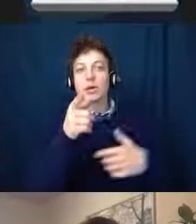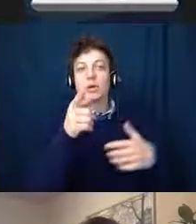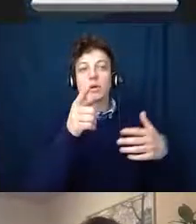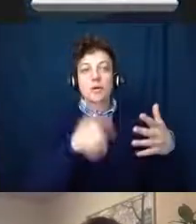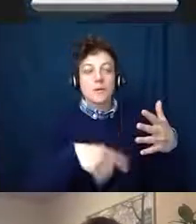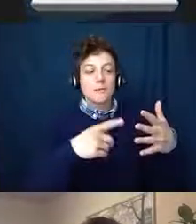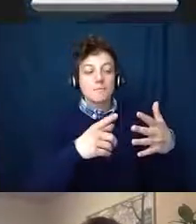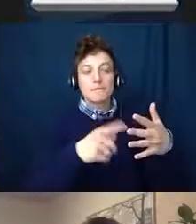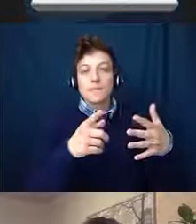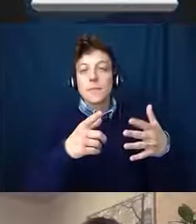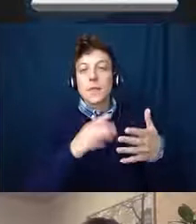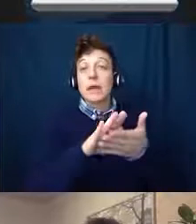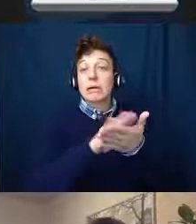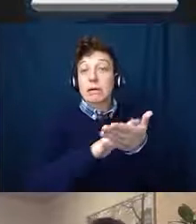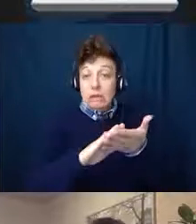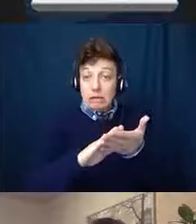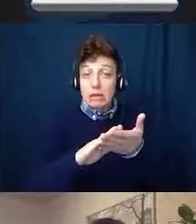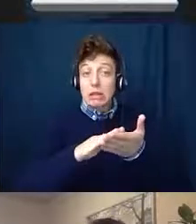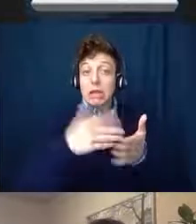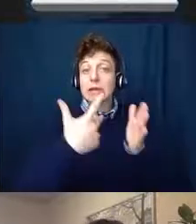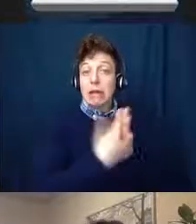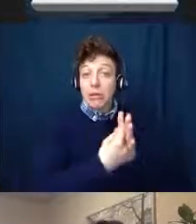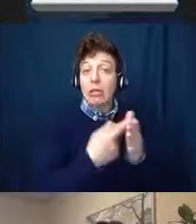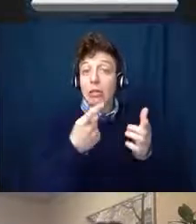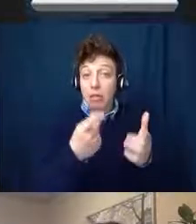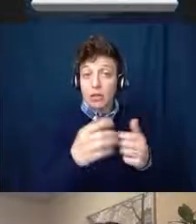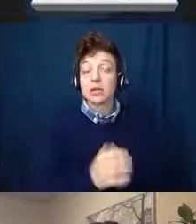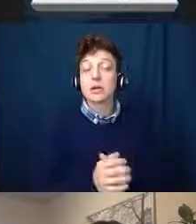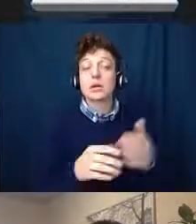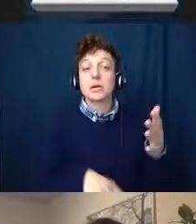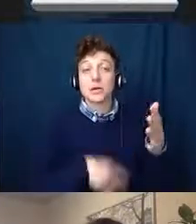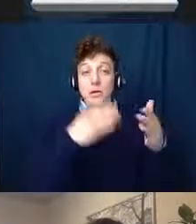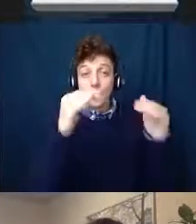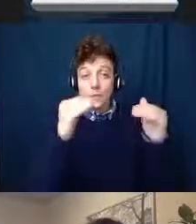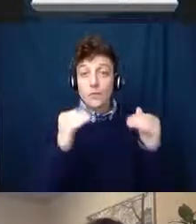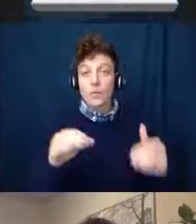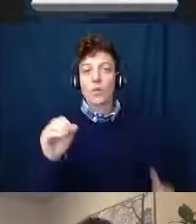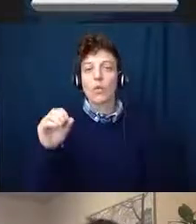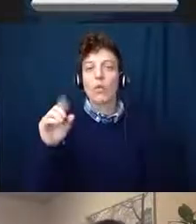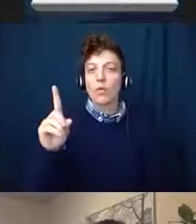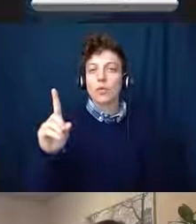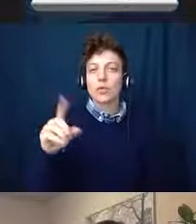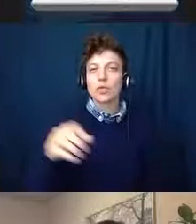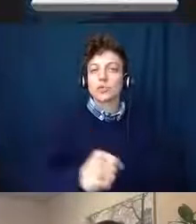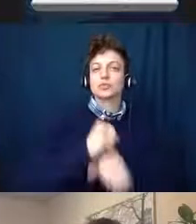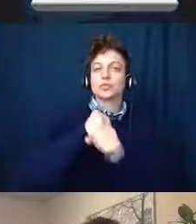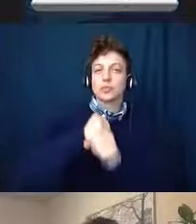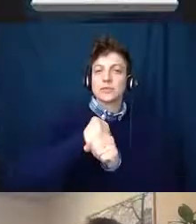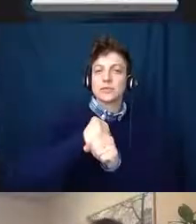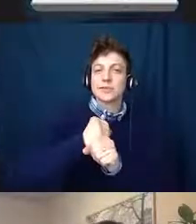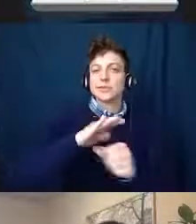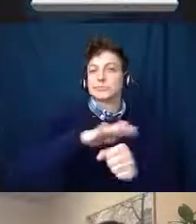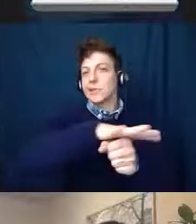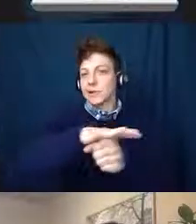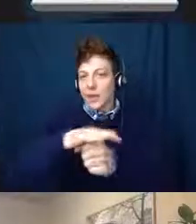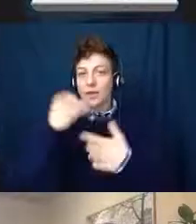also really important harm reduction supplies in overdose prevention sites. If you haven't